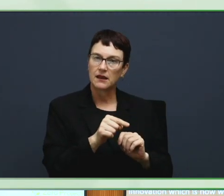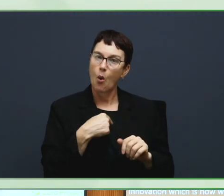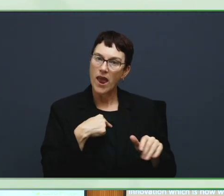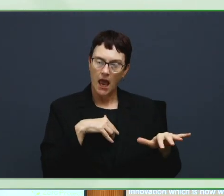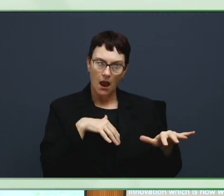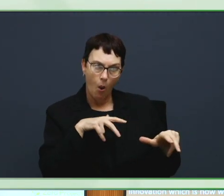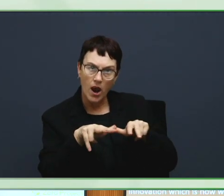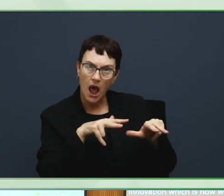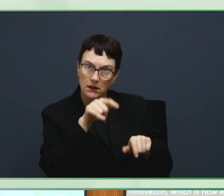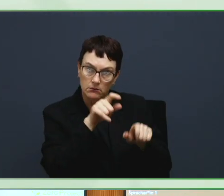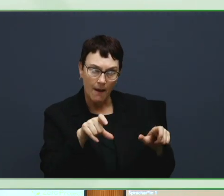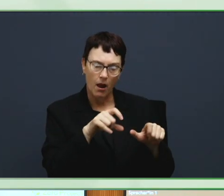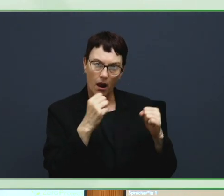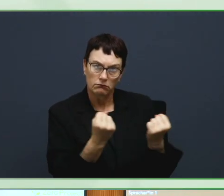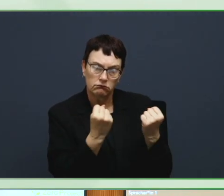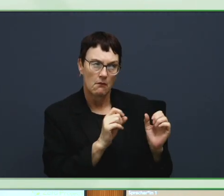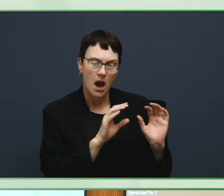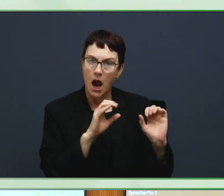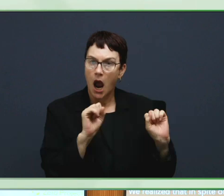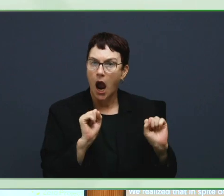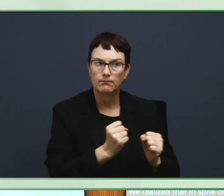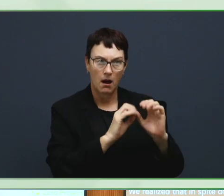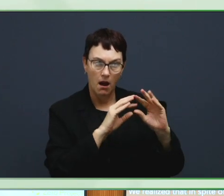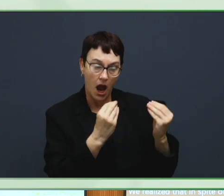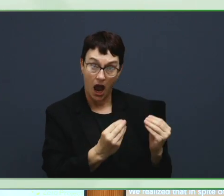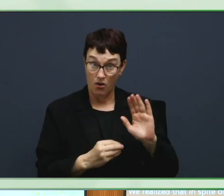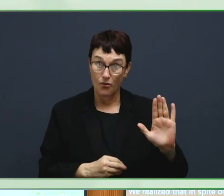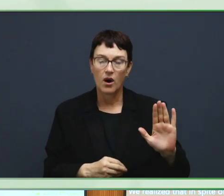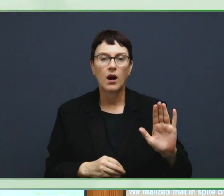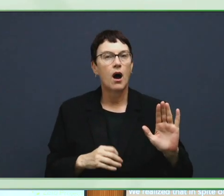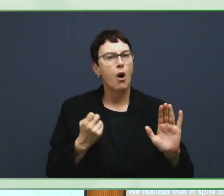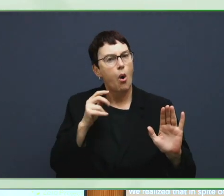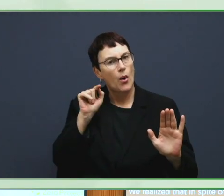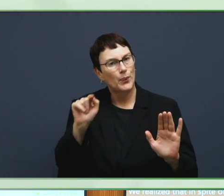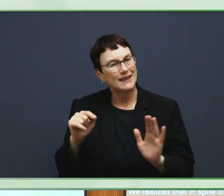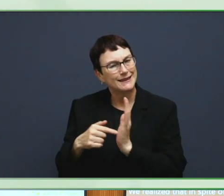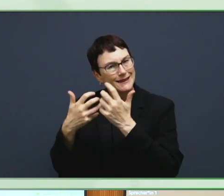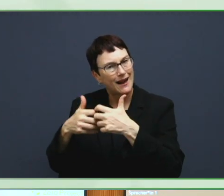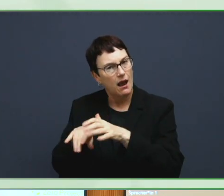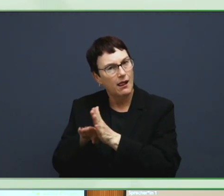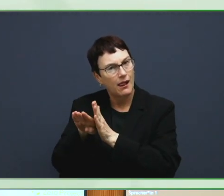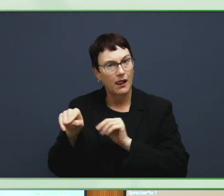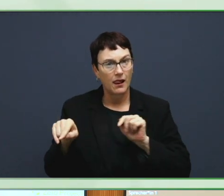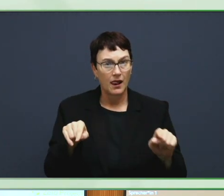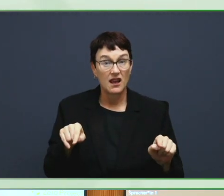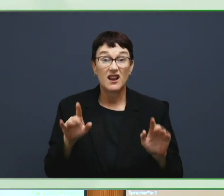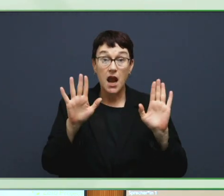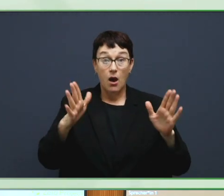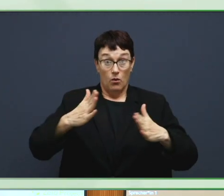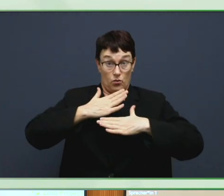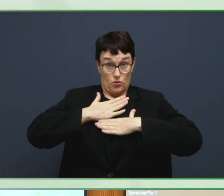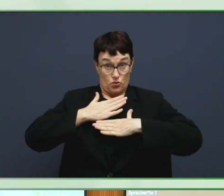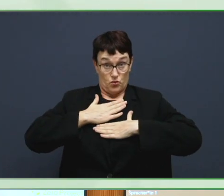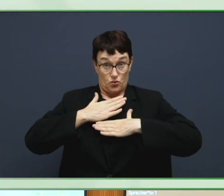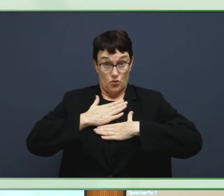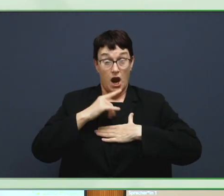that in spite of the fact that we're dealing with technical issues, we are about, meaning Tom, we're about social innovations.